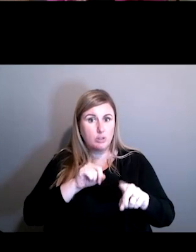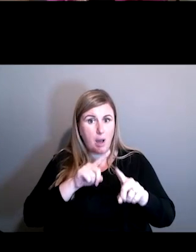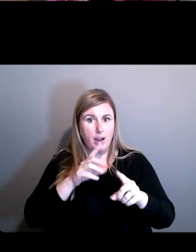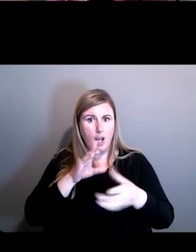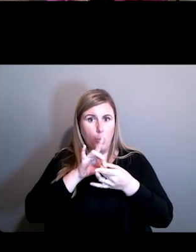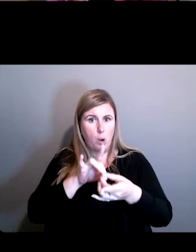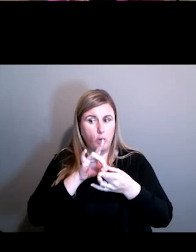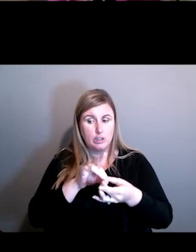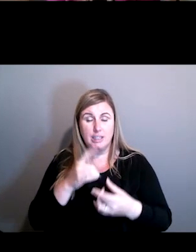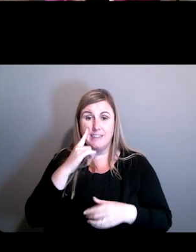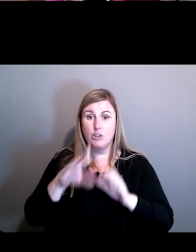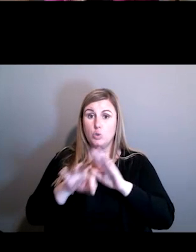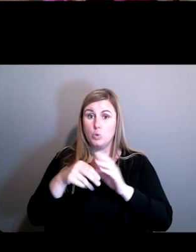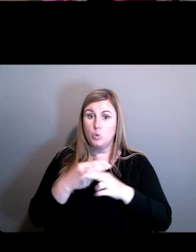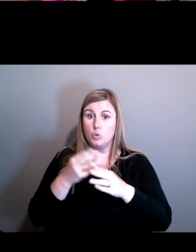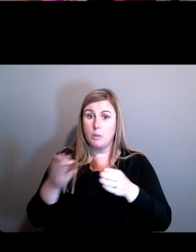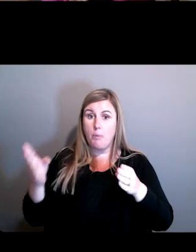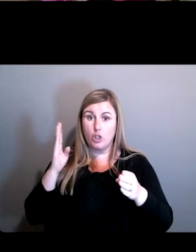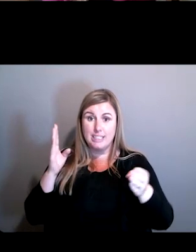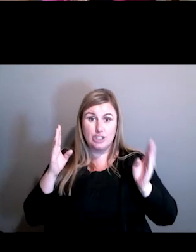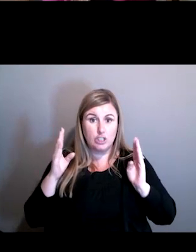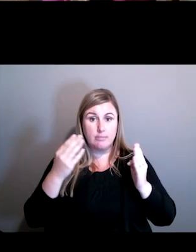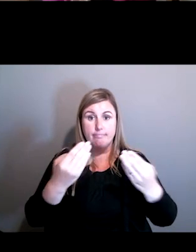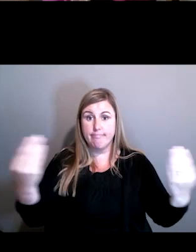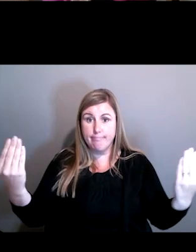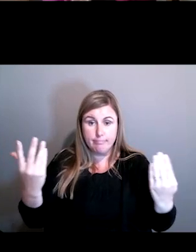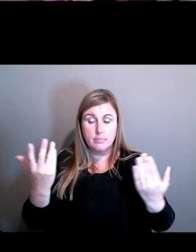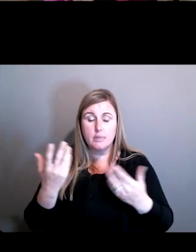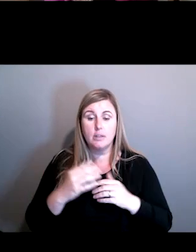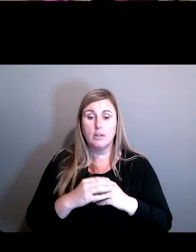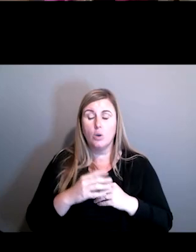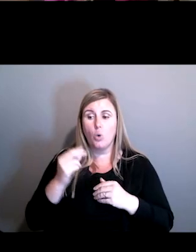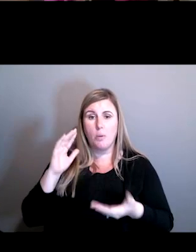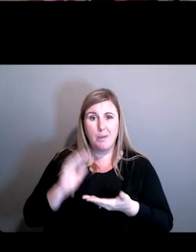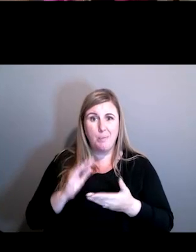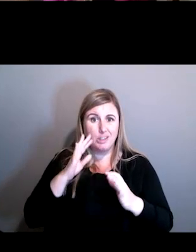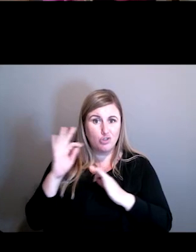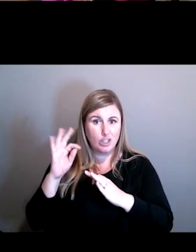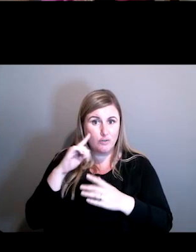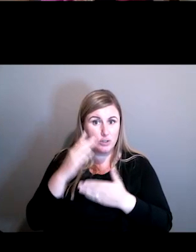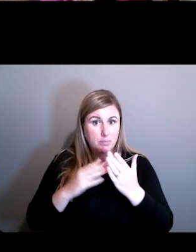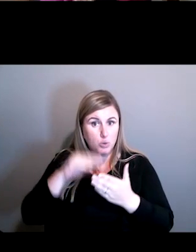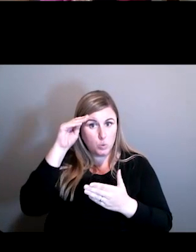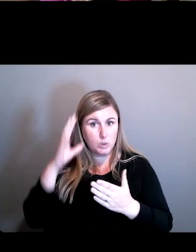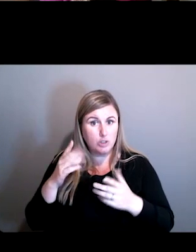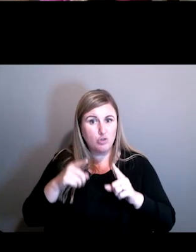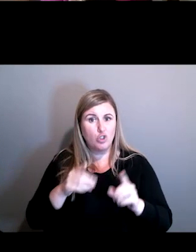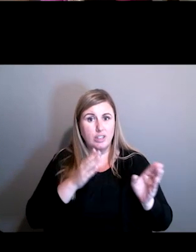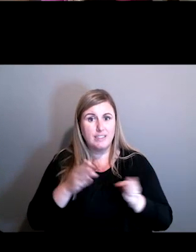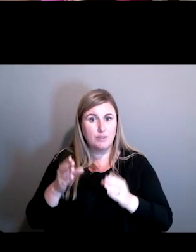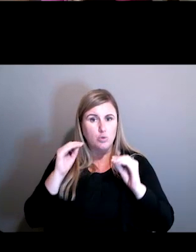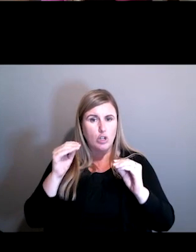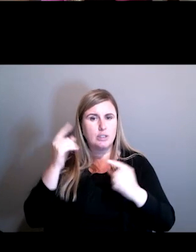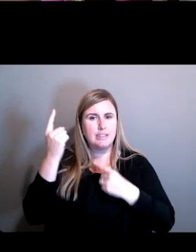So once again, if you choose to use partitions and dividers to structure your classroom or minimize distraction for students, during individual